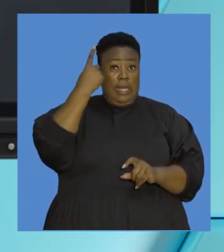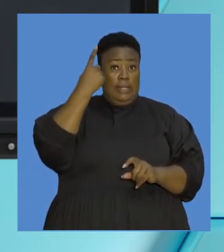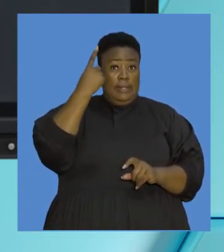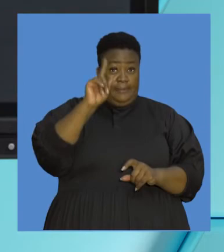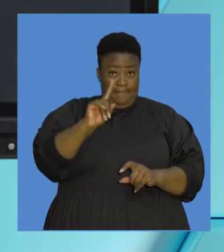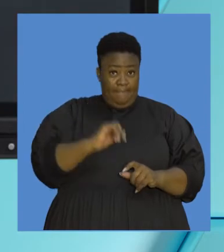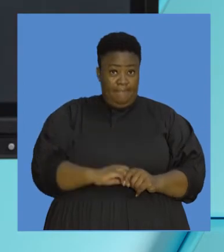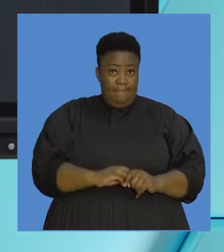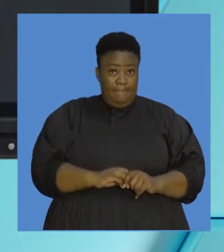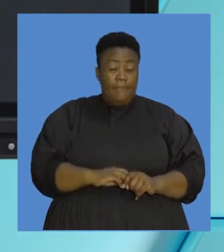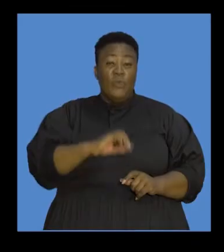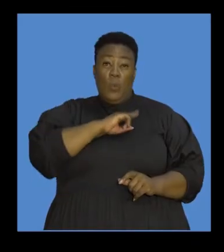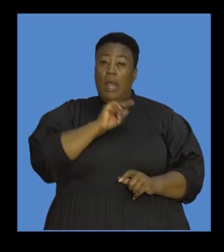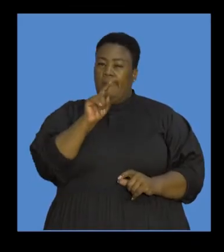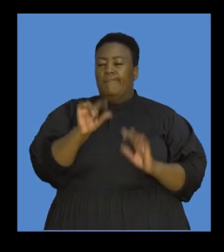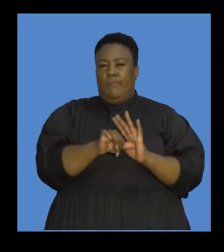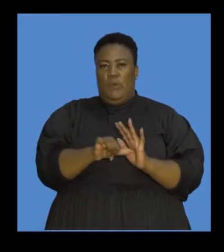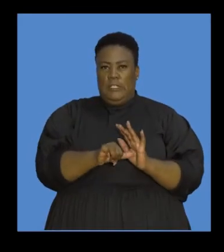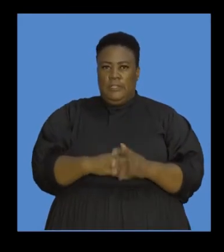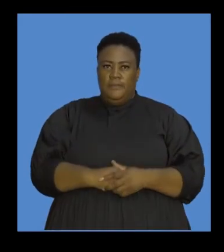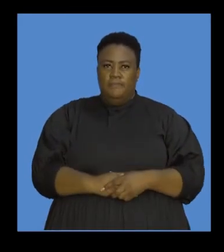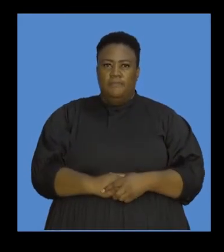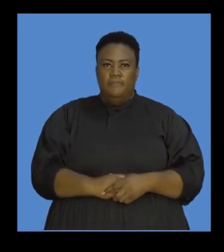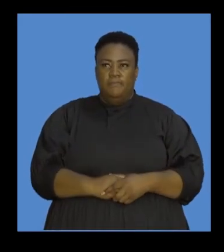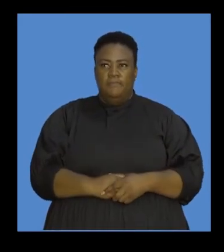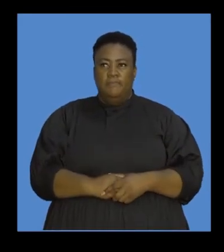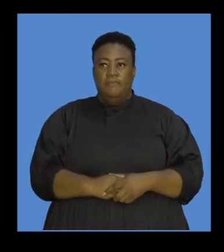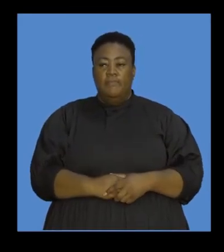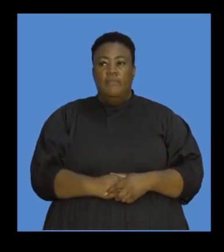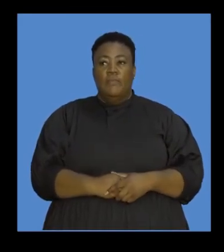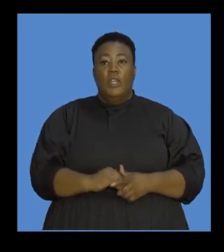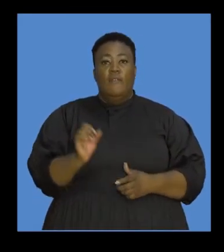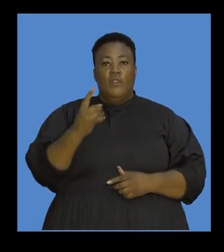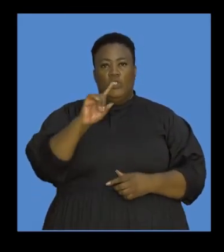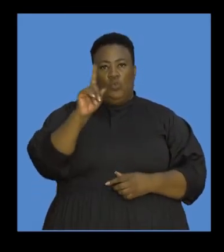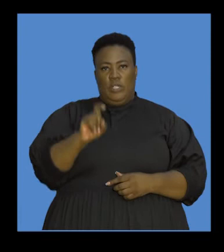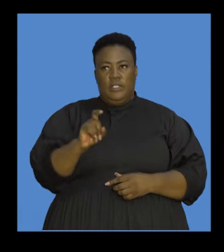concepts? Okay, because that's important. So, first question.